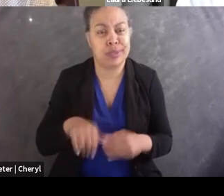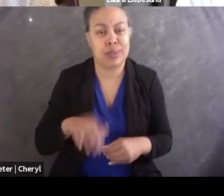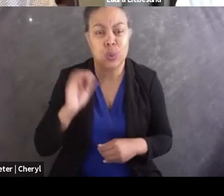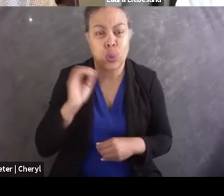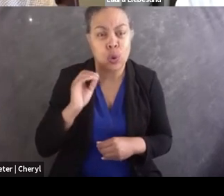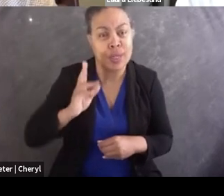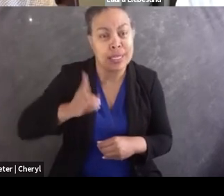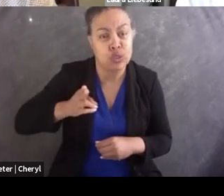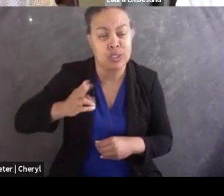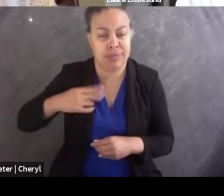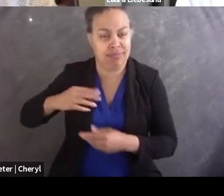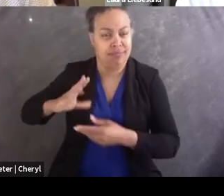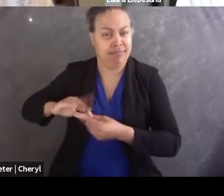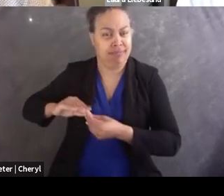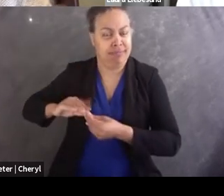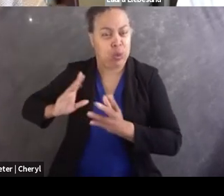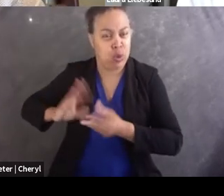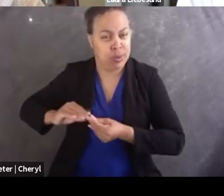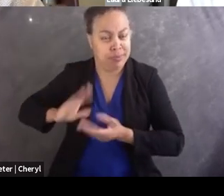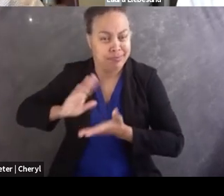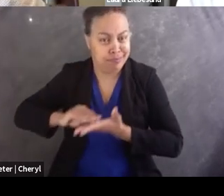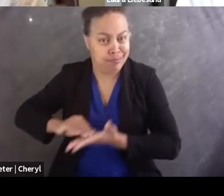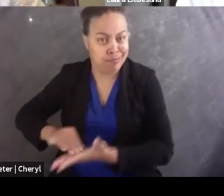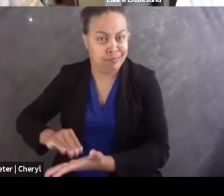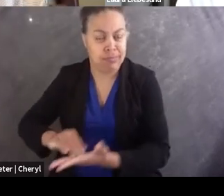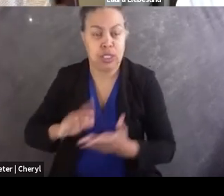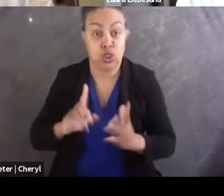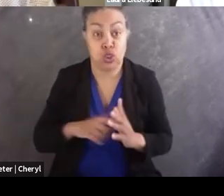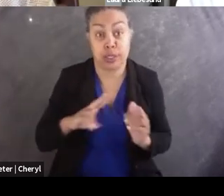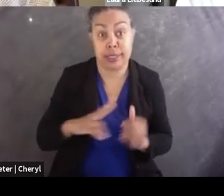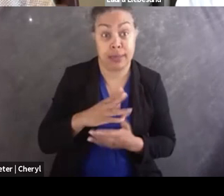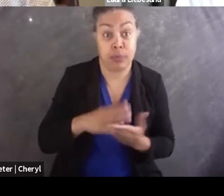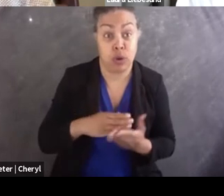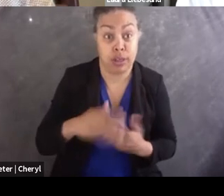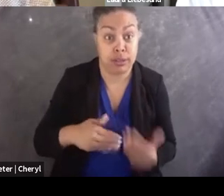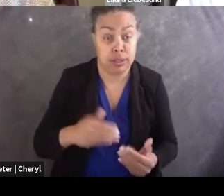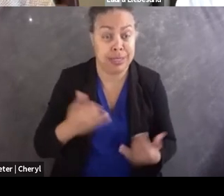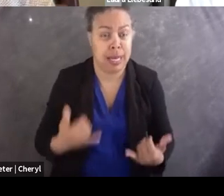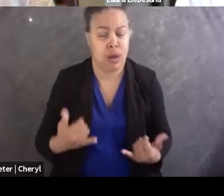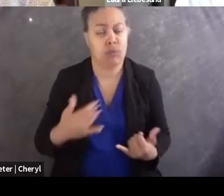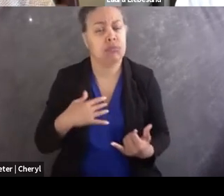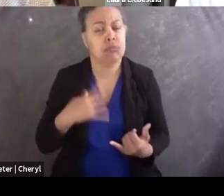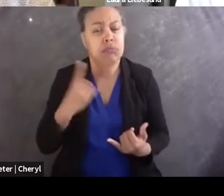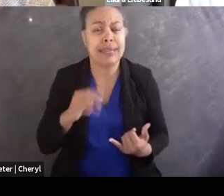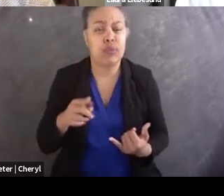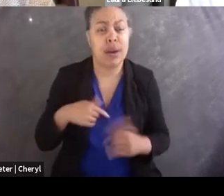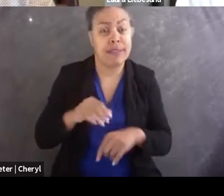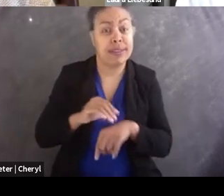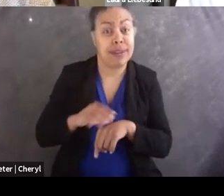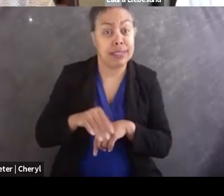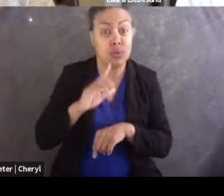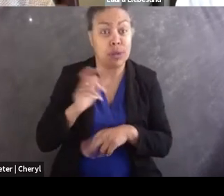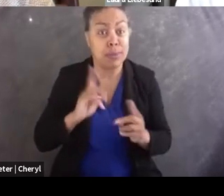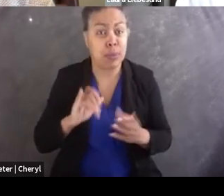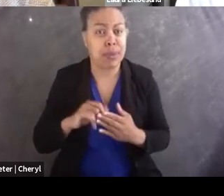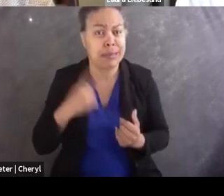project, you've started this second phase. I wonder if you have any like just kind of brief advice for anyone else who might be thinking about doing an